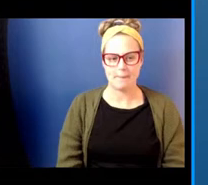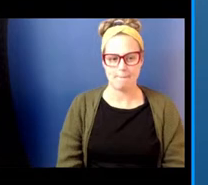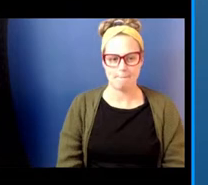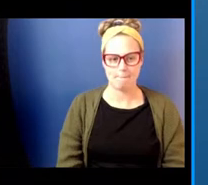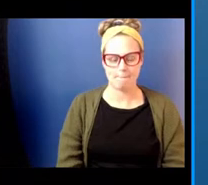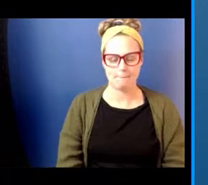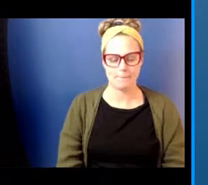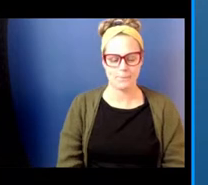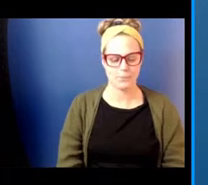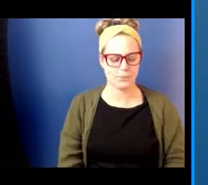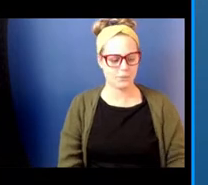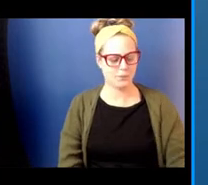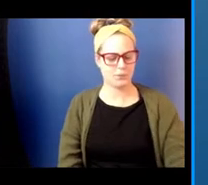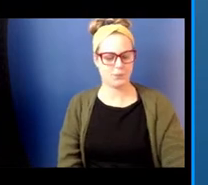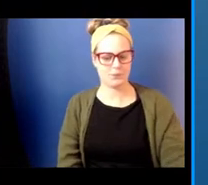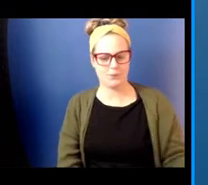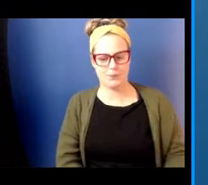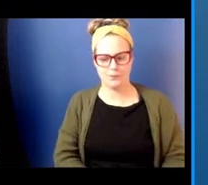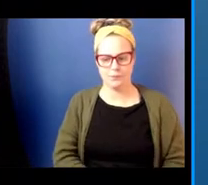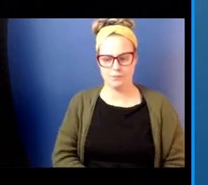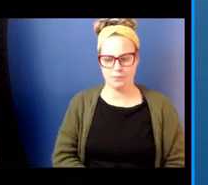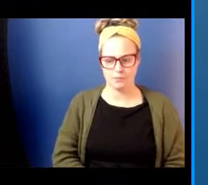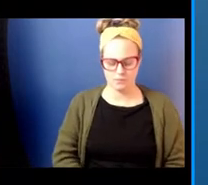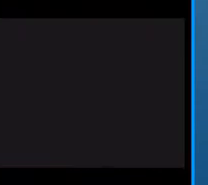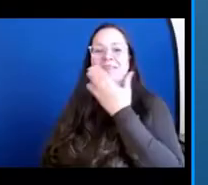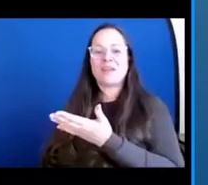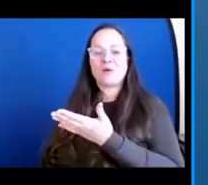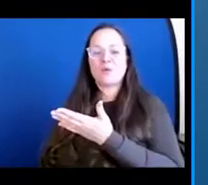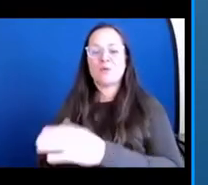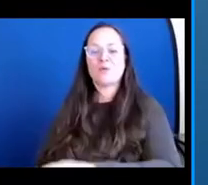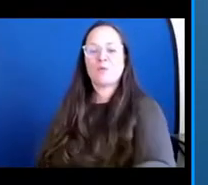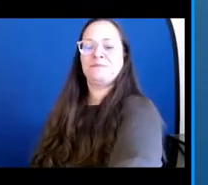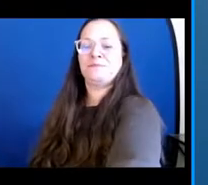um thank you Moe Olathe from DC